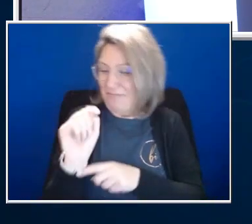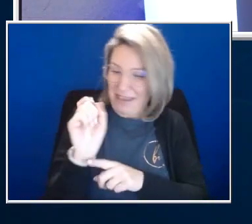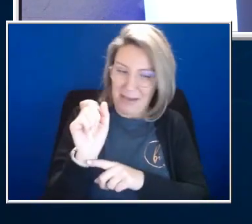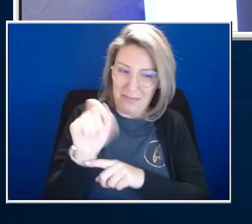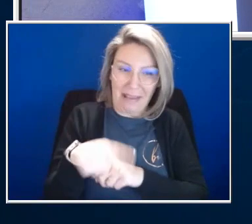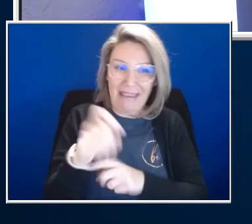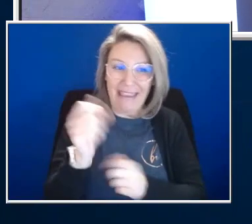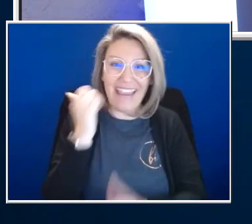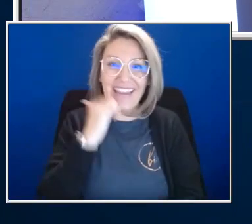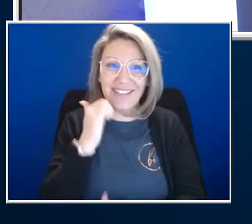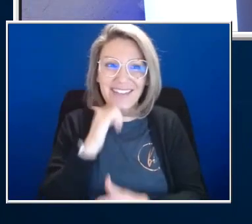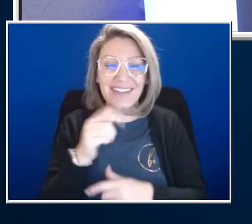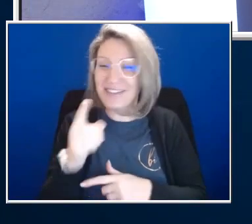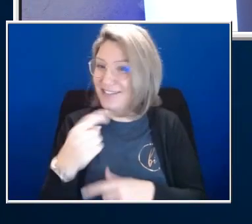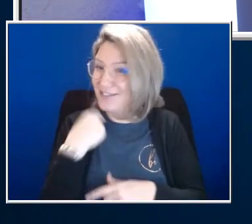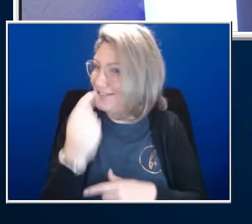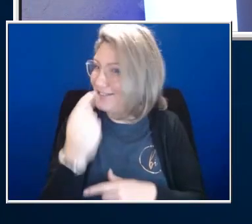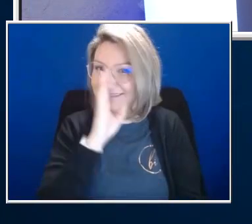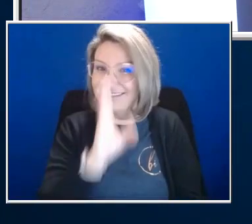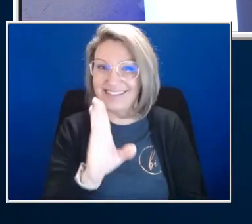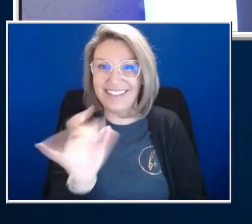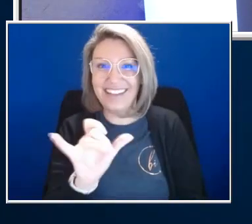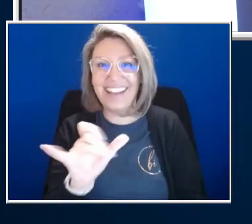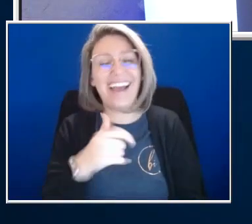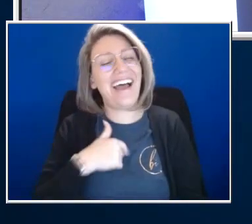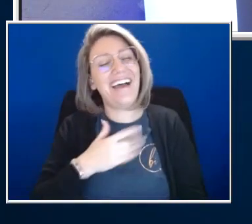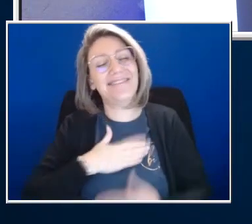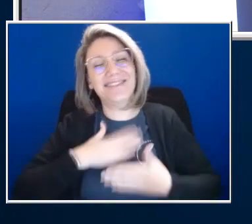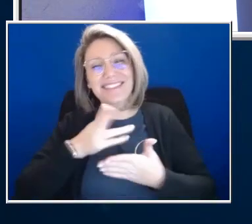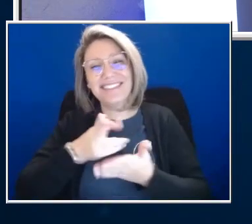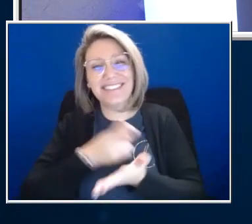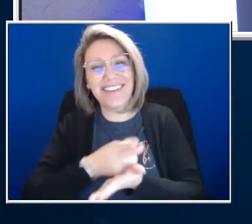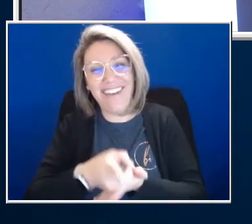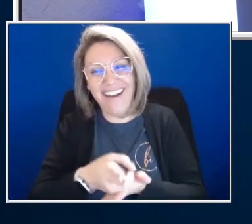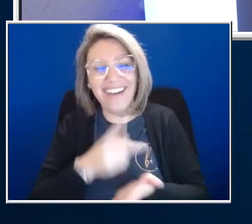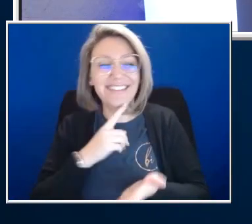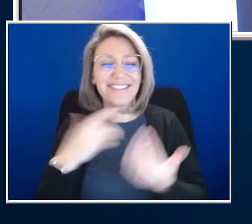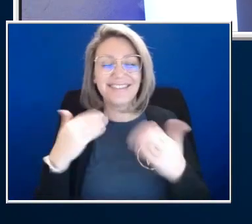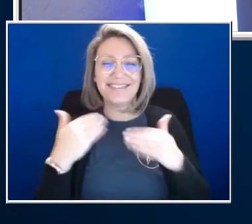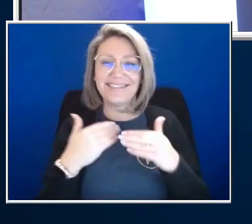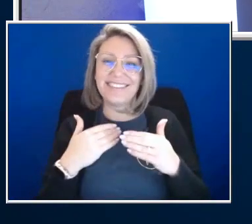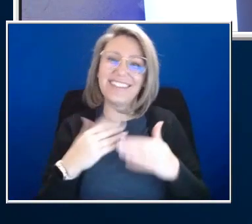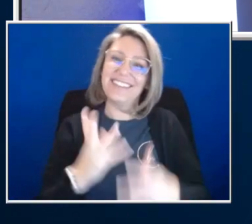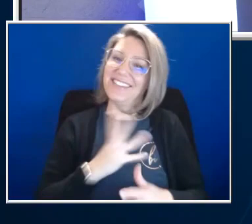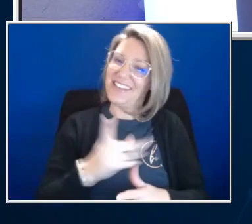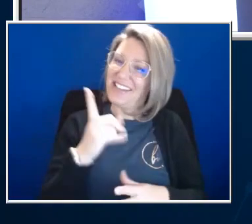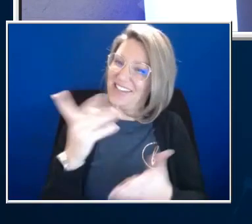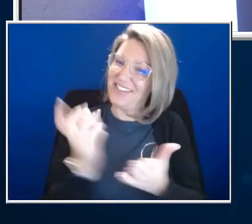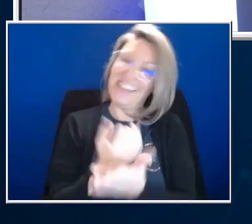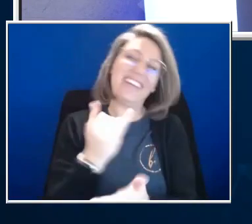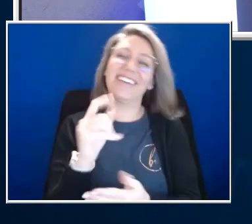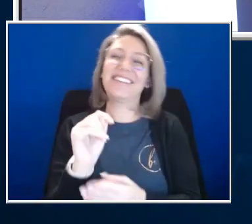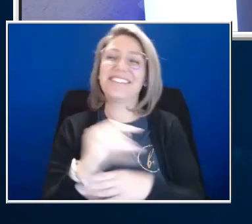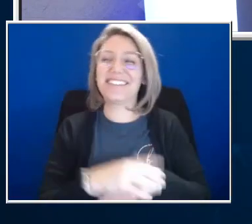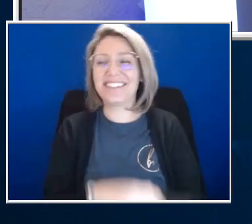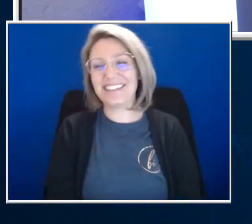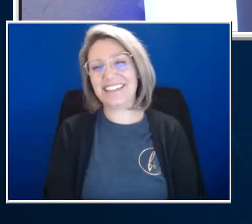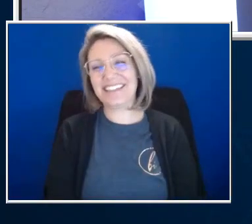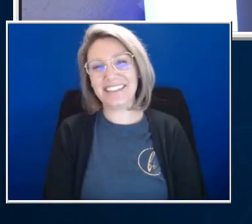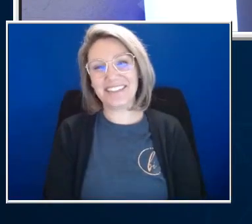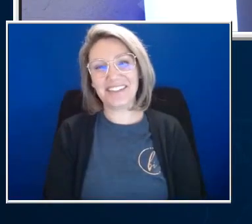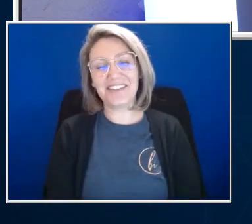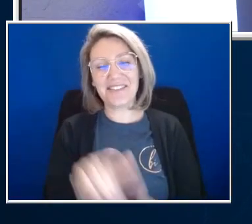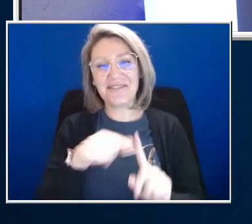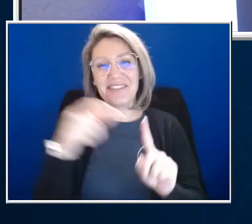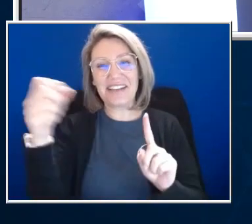tell it like it is, Corey. I appreciate your honesty, and that's totally fine. You've earned it. When we come back, I want to ask